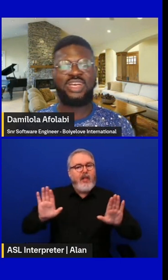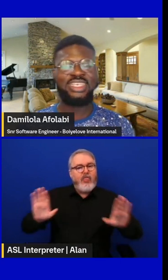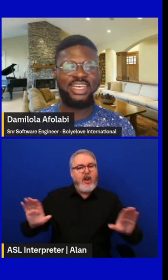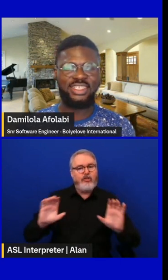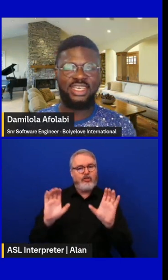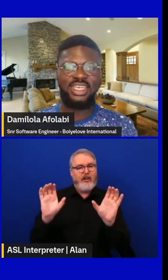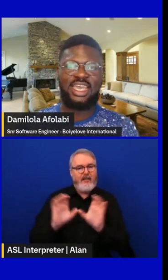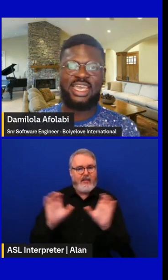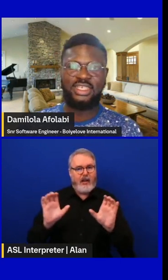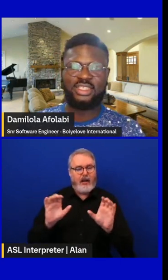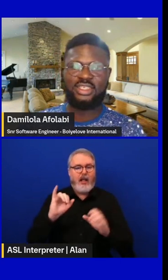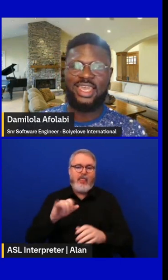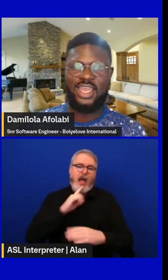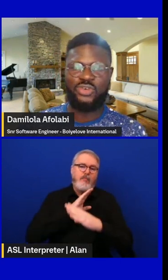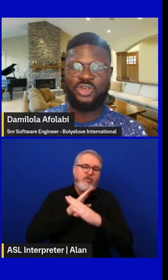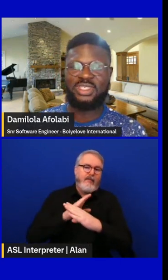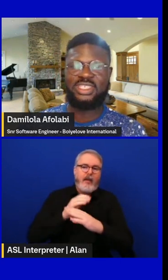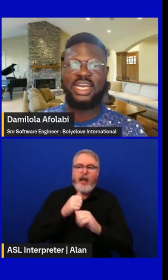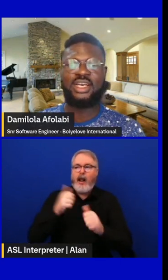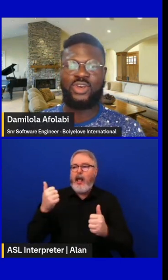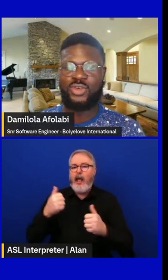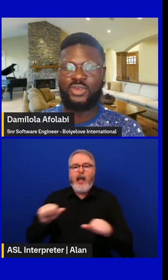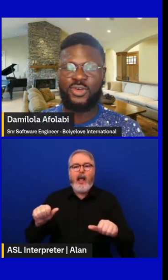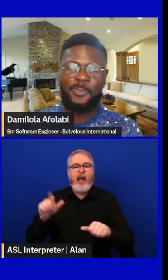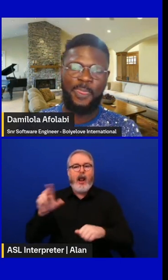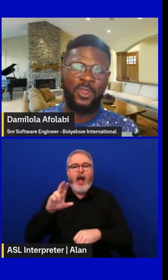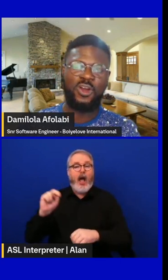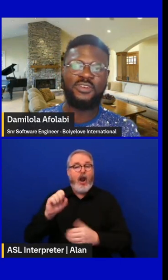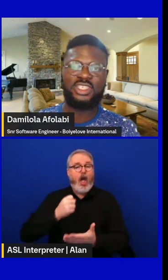prevents unauthorized access and encrypts their